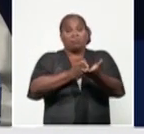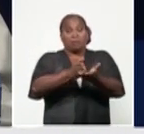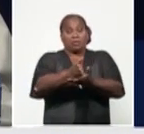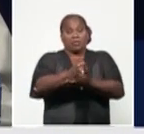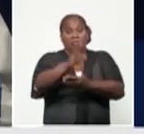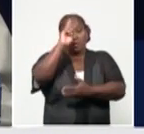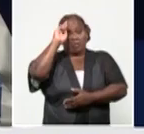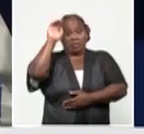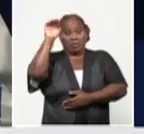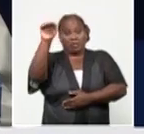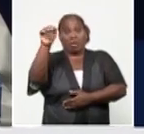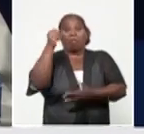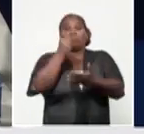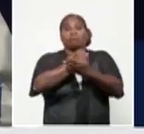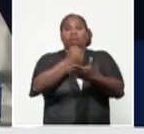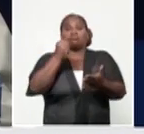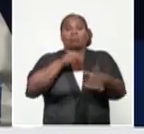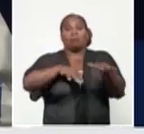356, or